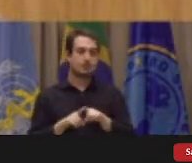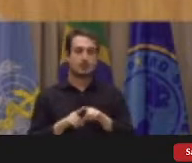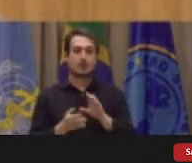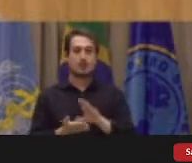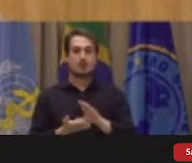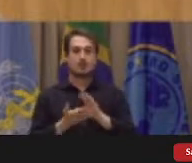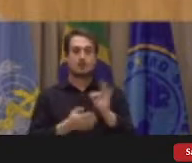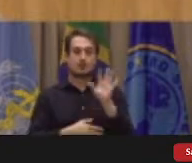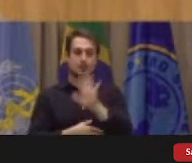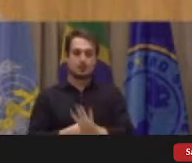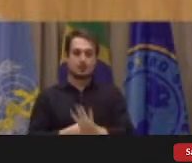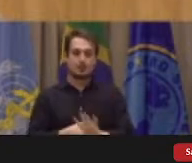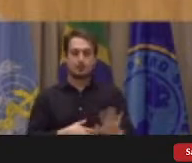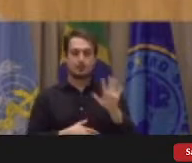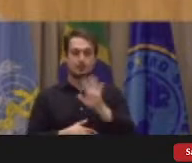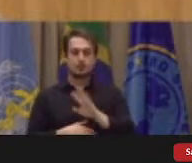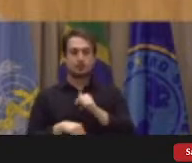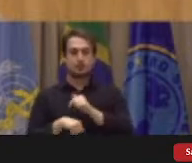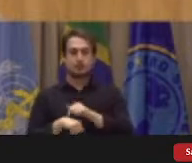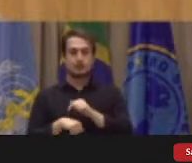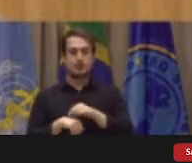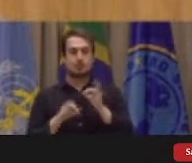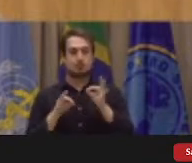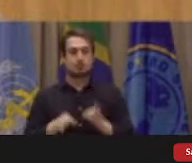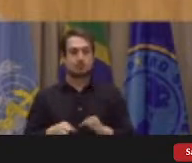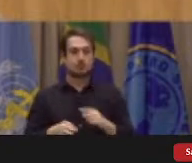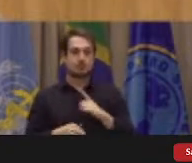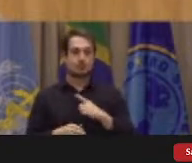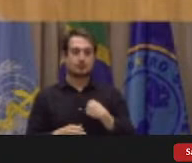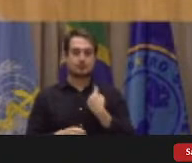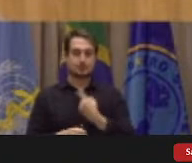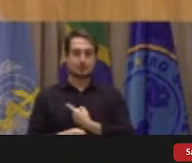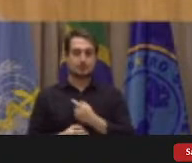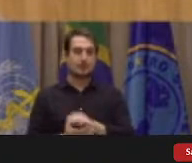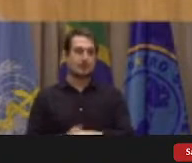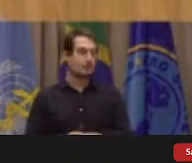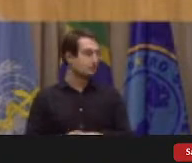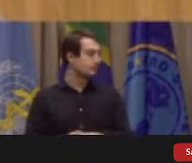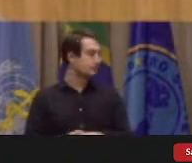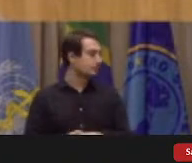outs, and the record time.